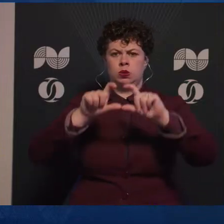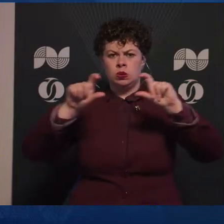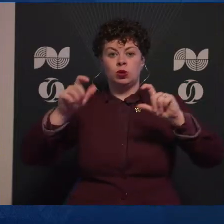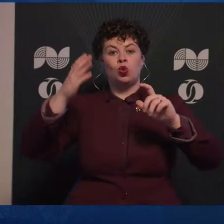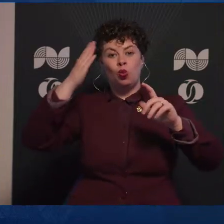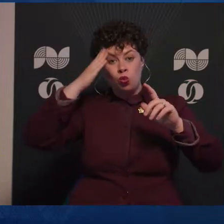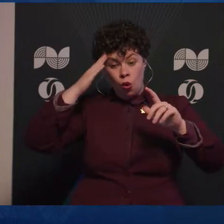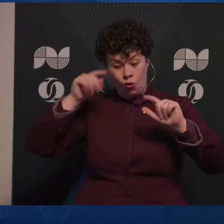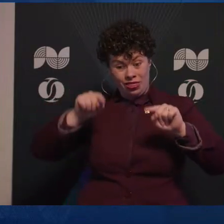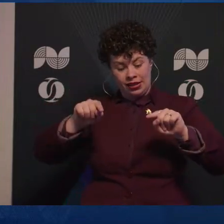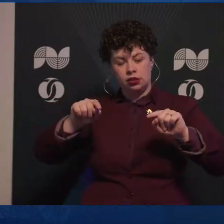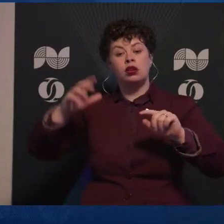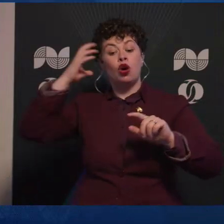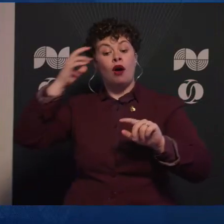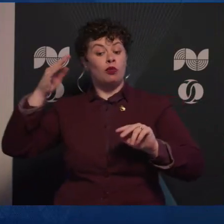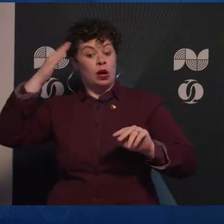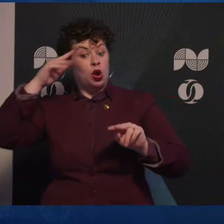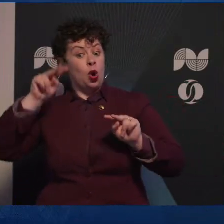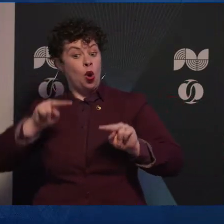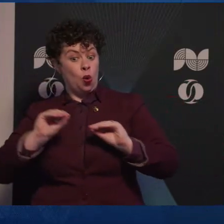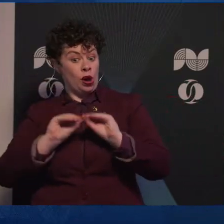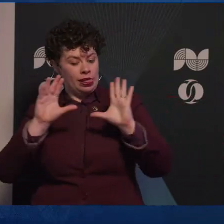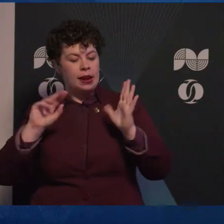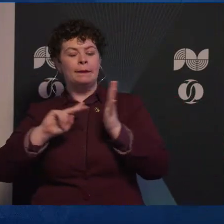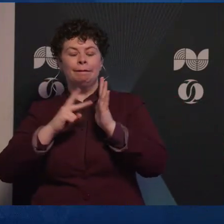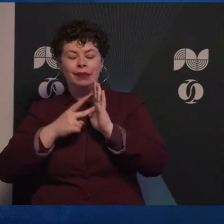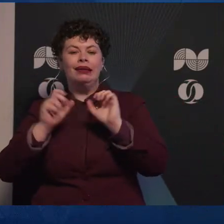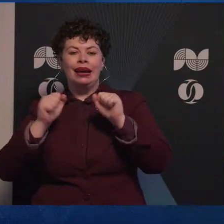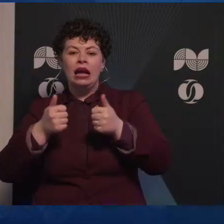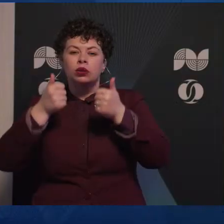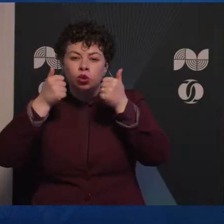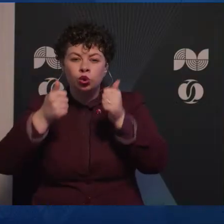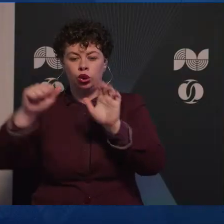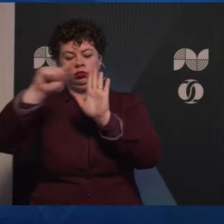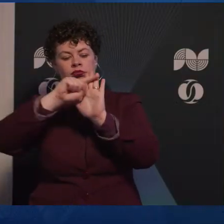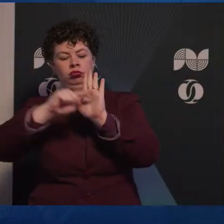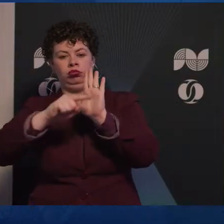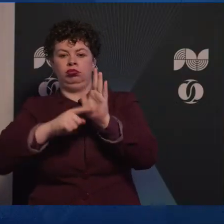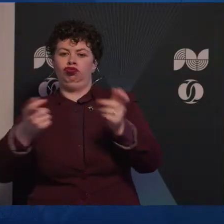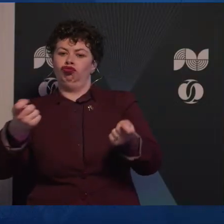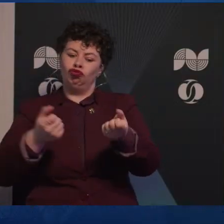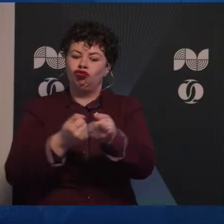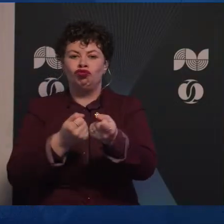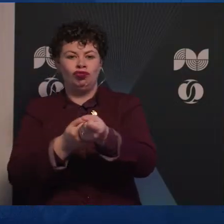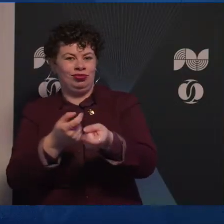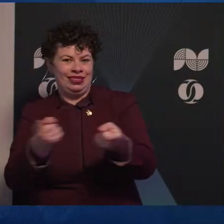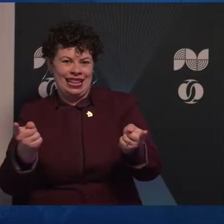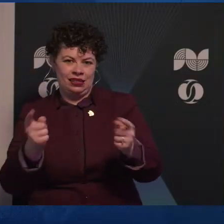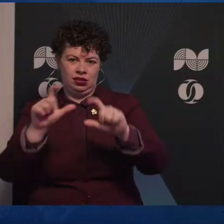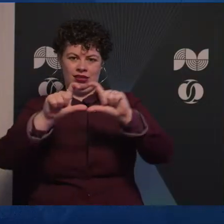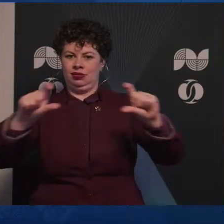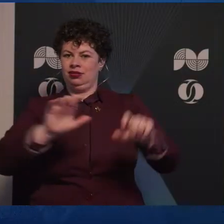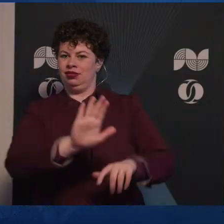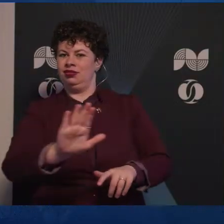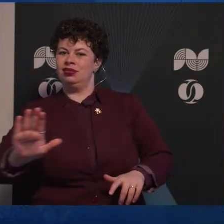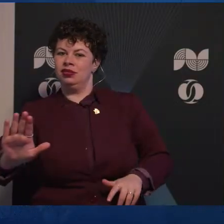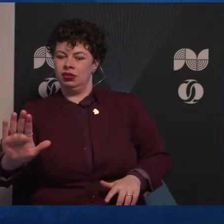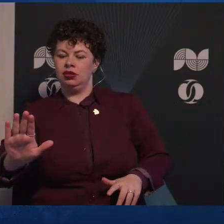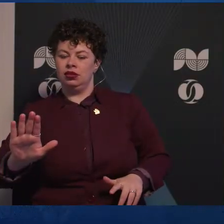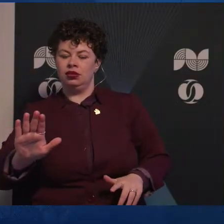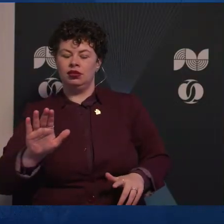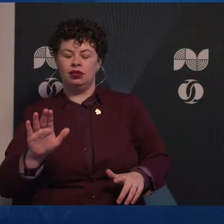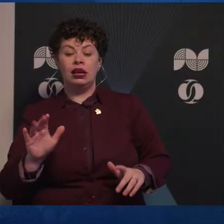And I think that today EBRD, for my knowledge, can be have the role to reinforce and to